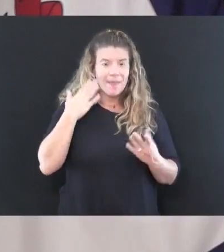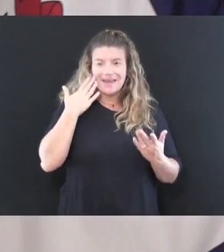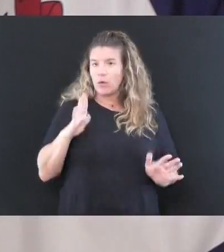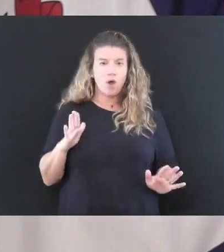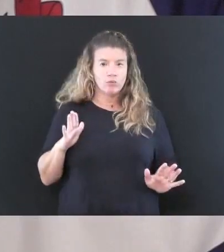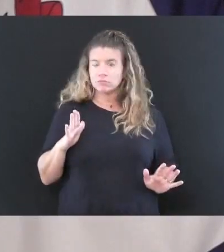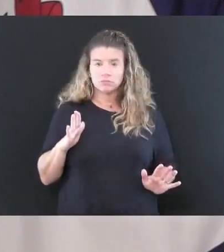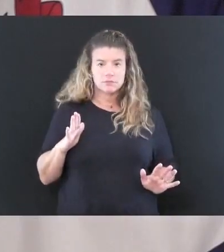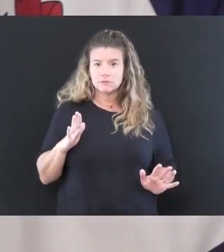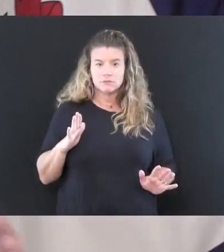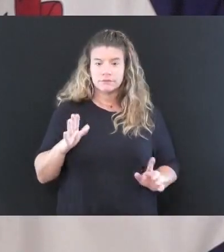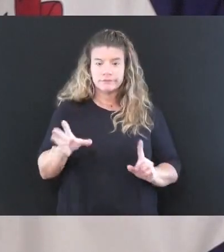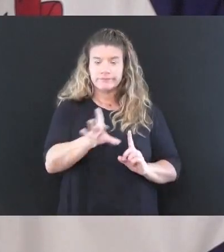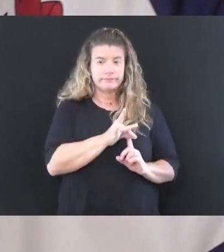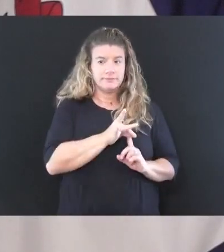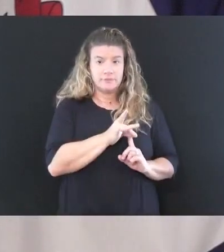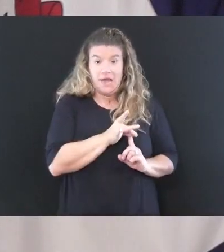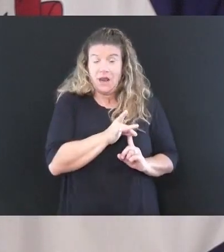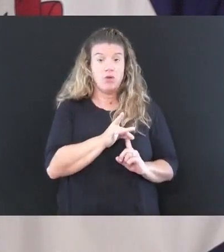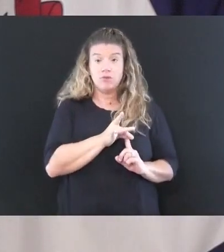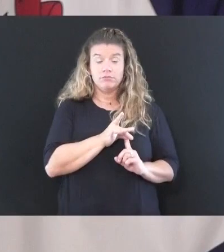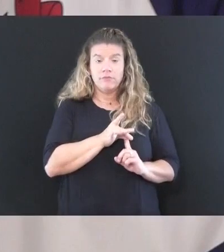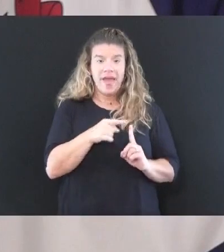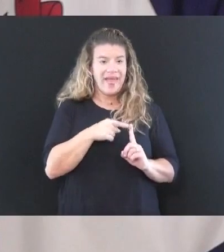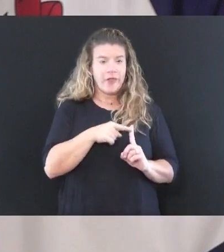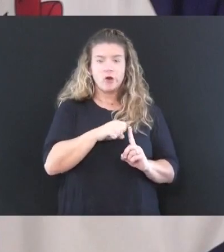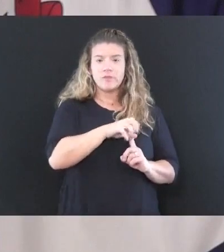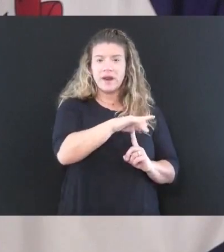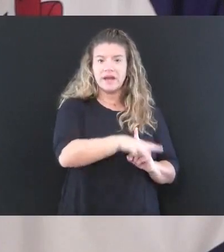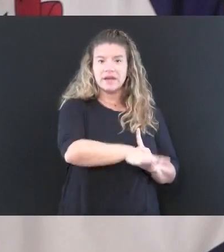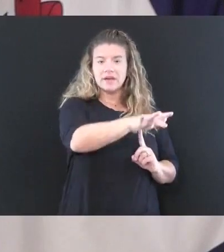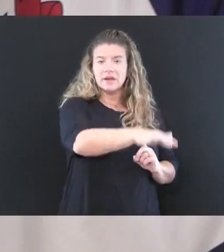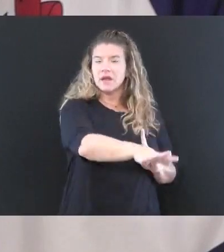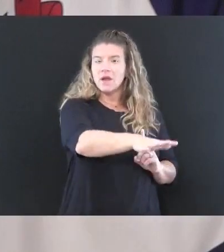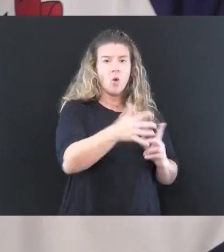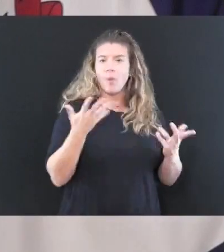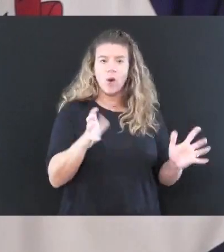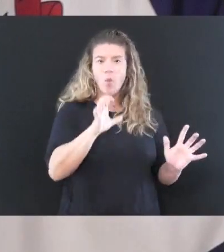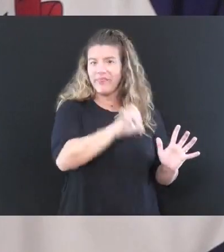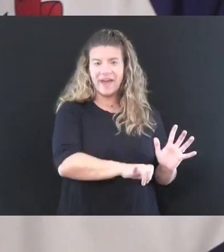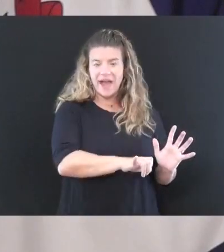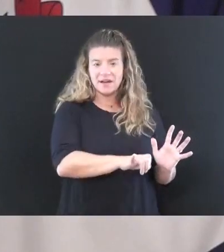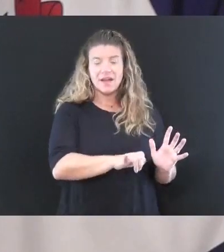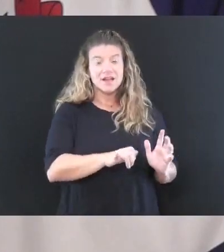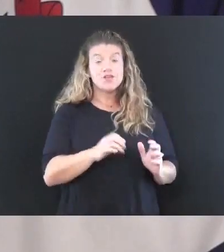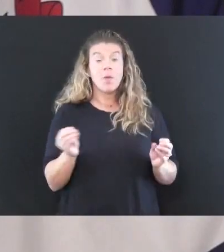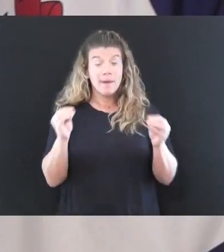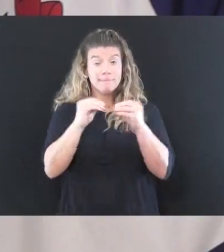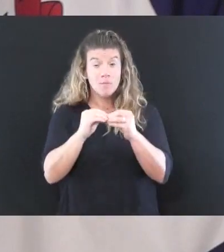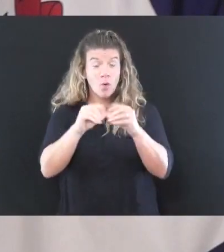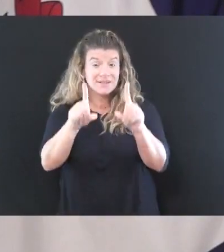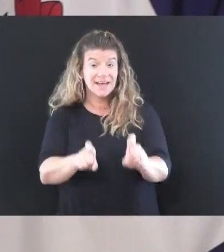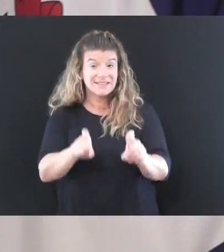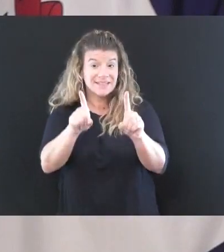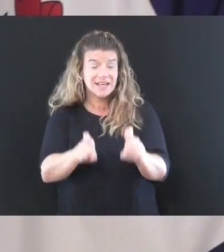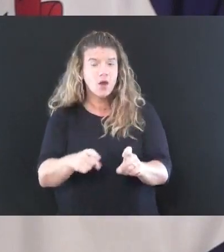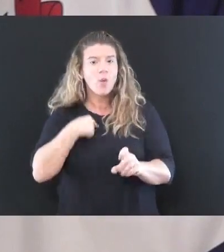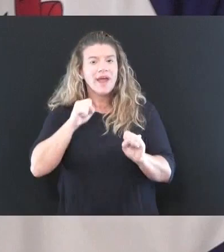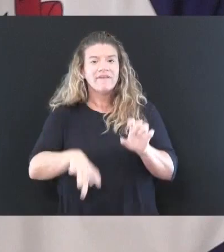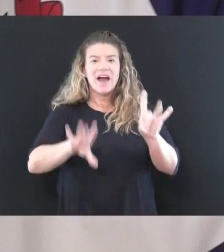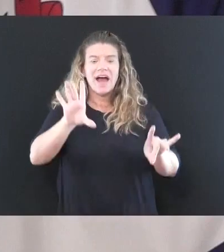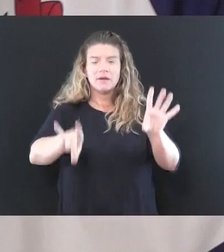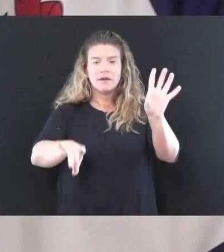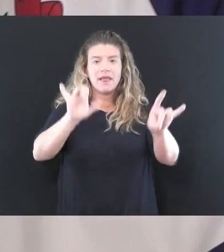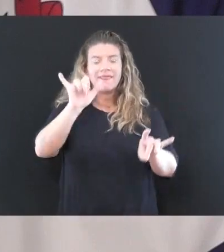that don't know it. And so the more we test, the more likely we are to find those people.